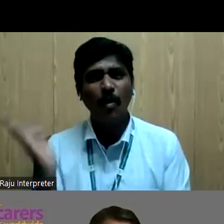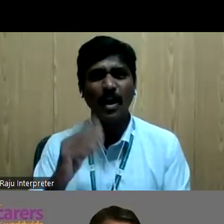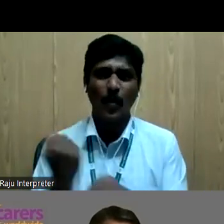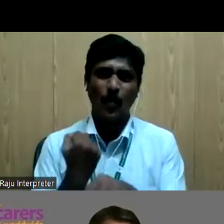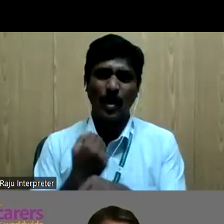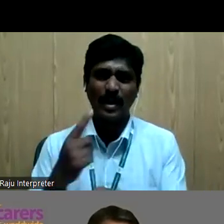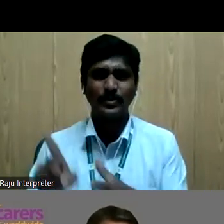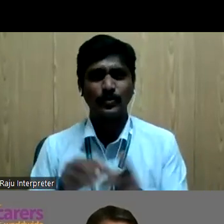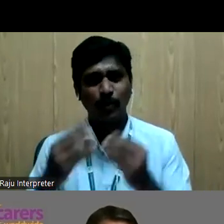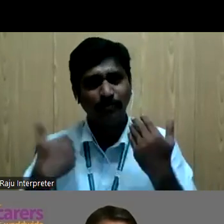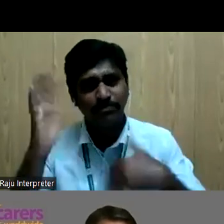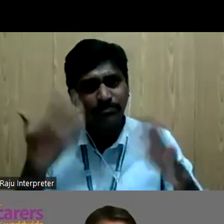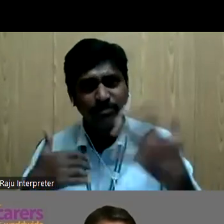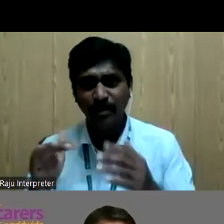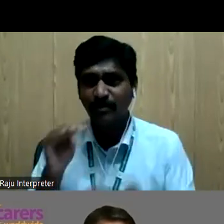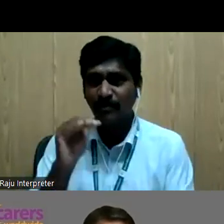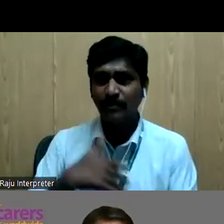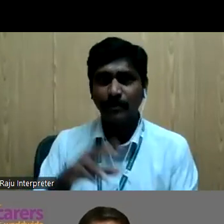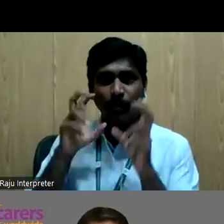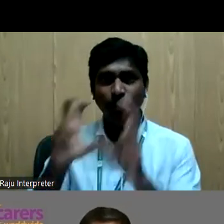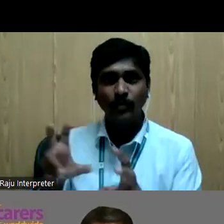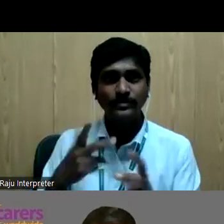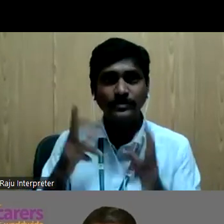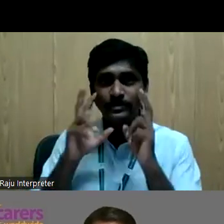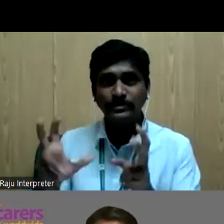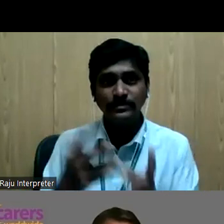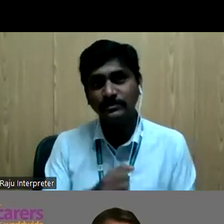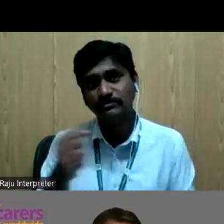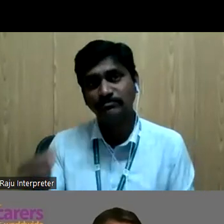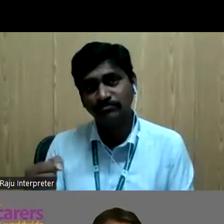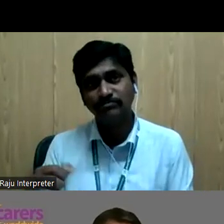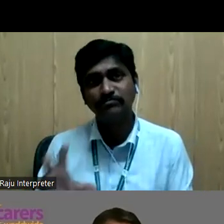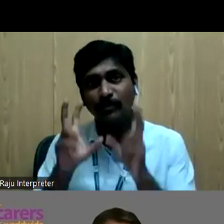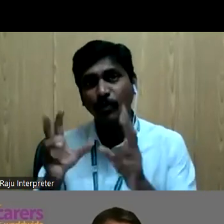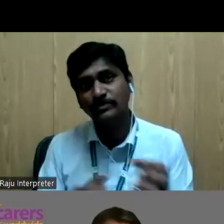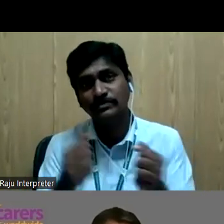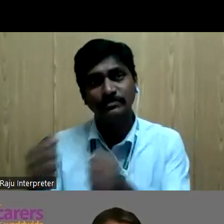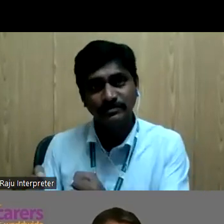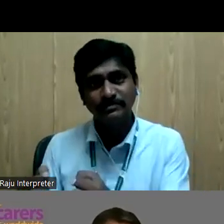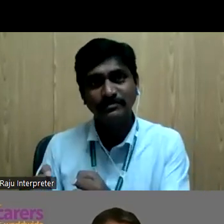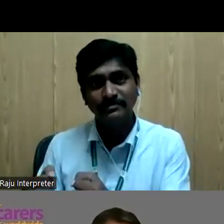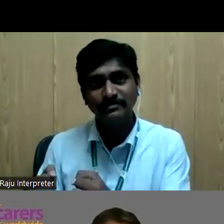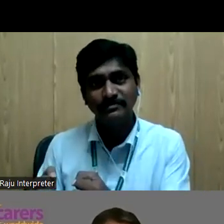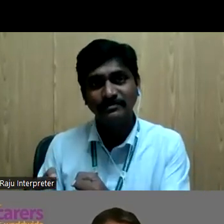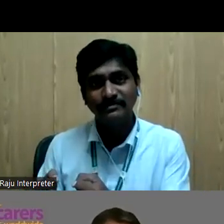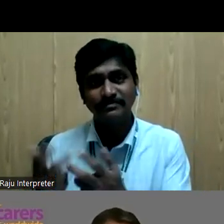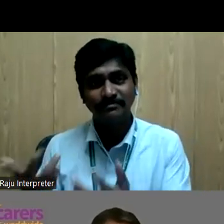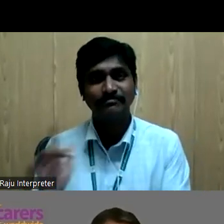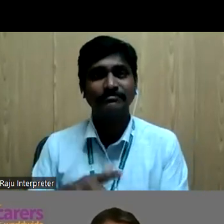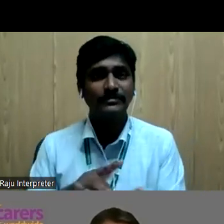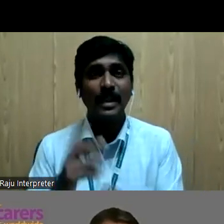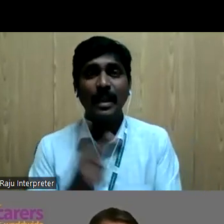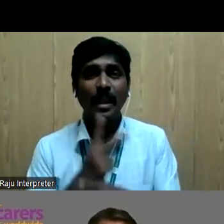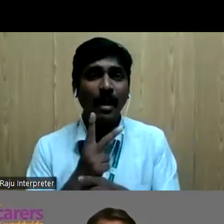have to go for work. They have to leave the child for a few hours somewhere here. The daycare centers and the residential care center,